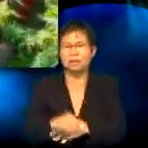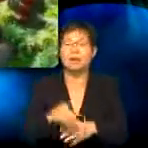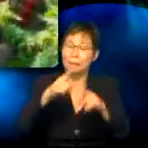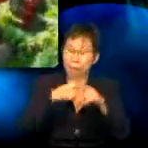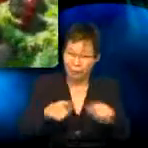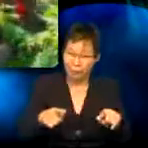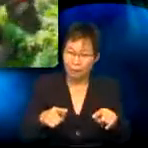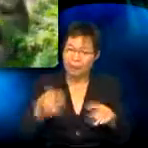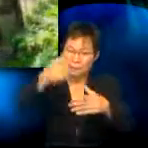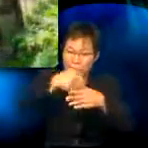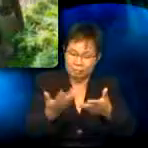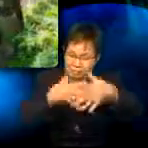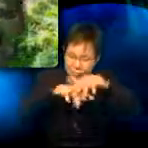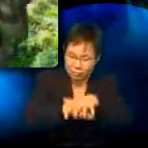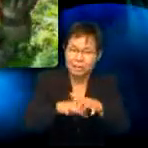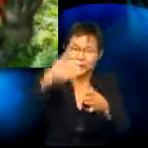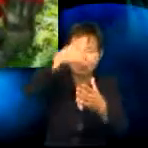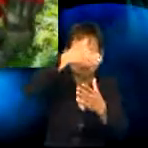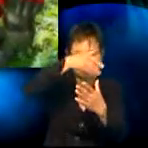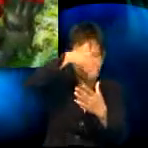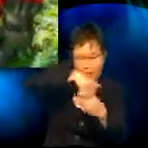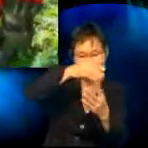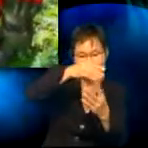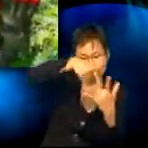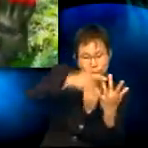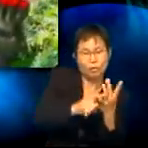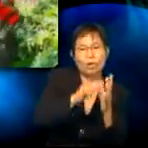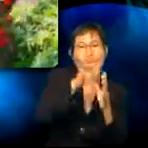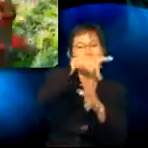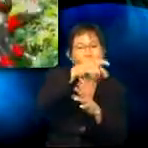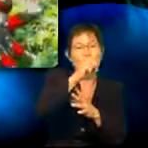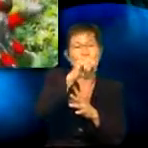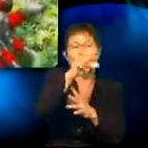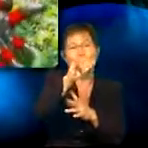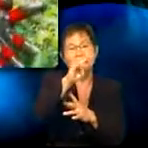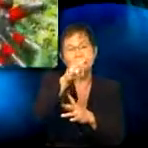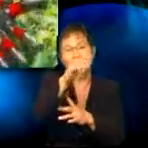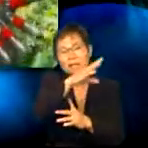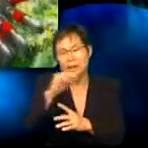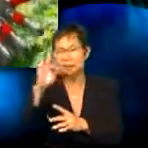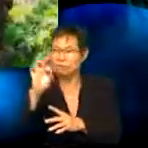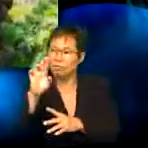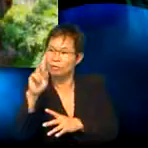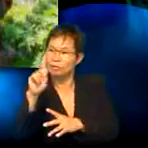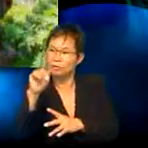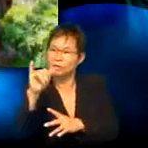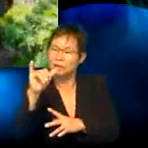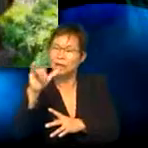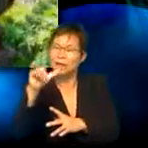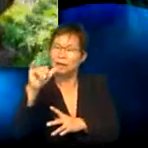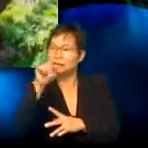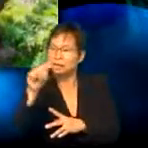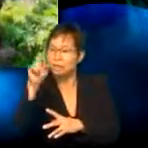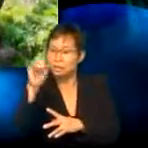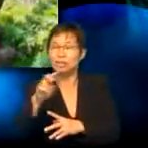However, in between pollination and fertilization, there are a few things that take place. Do